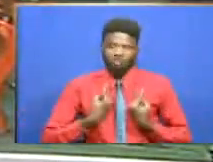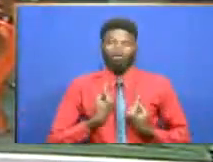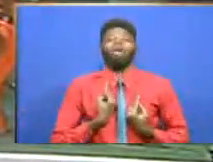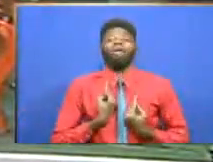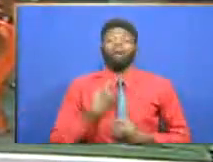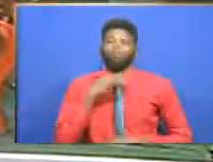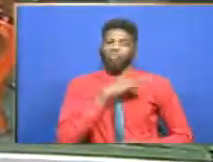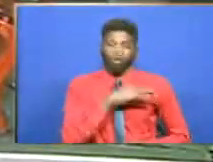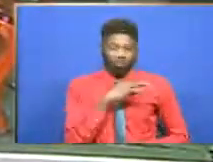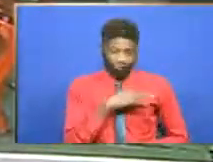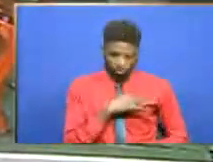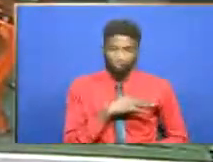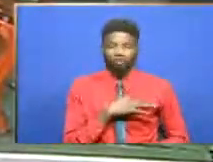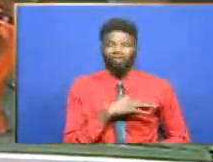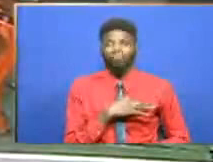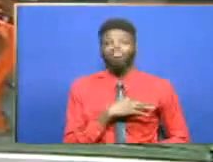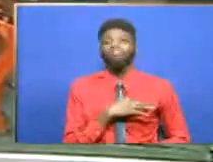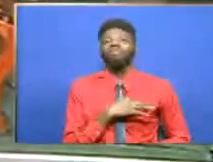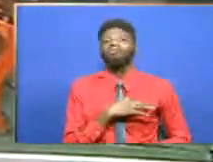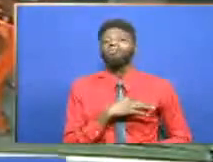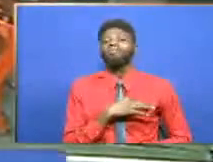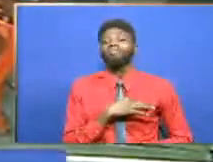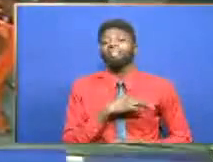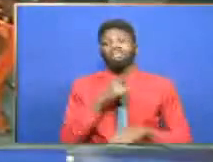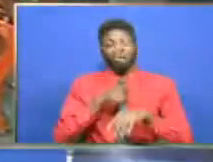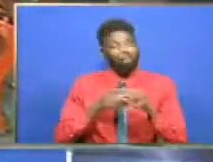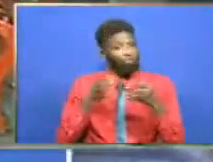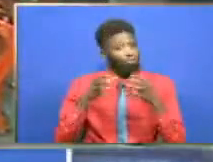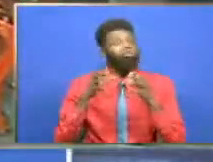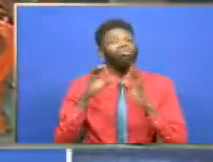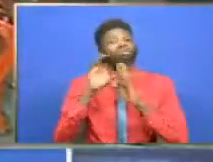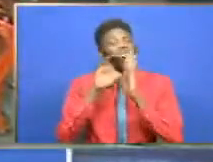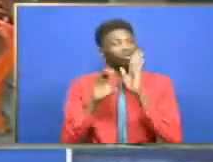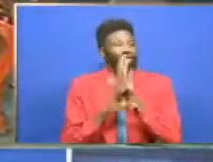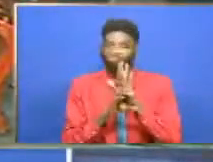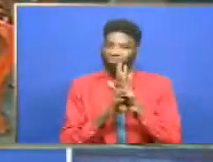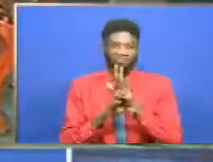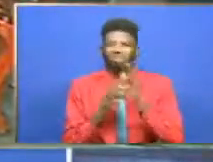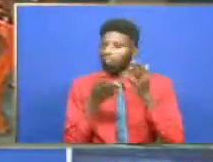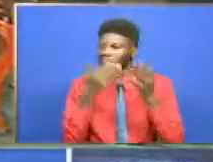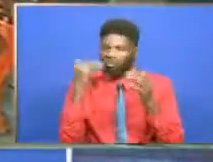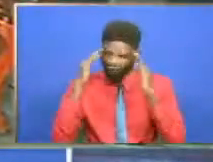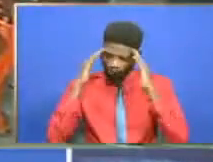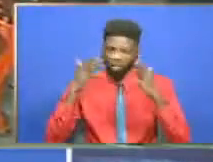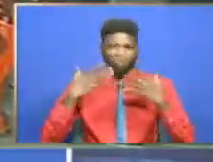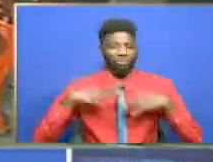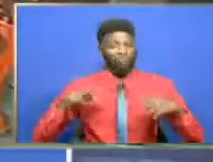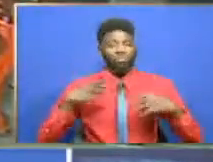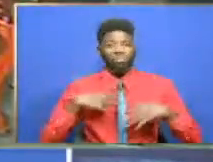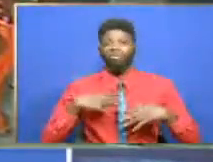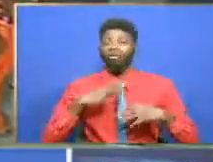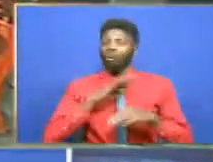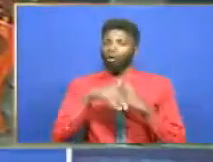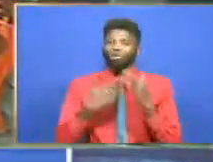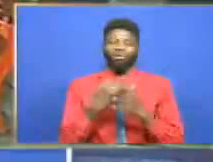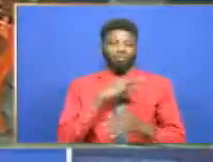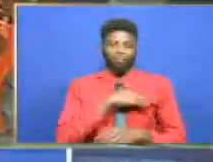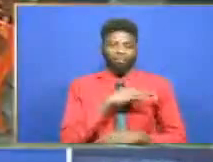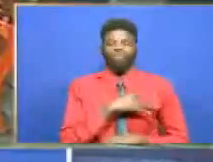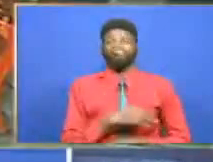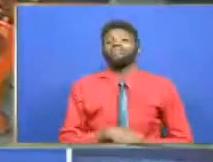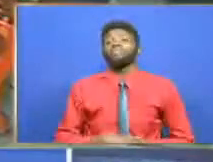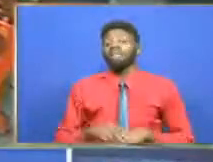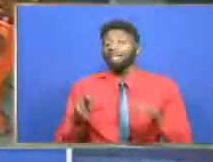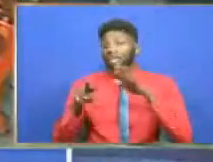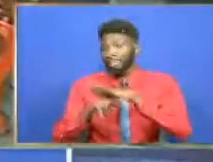to give priority to the needs of the people. Meanwhile, Migori County Deputy Governor Mahanga Mwita has defended his boss,